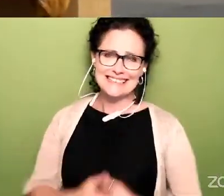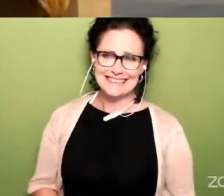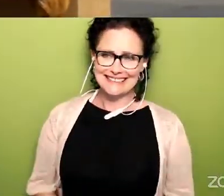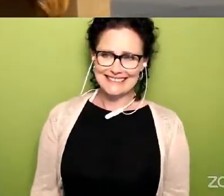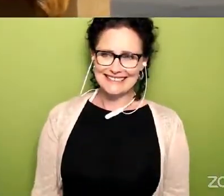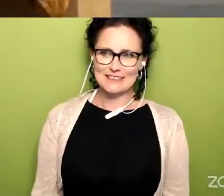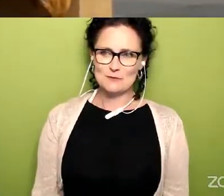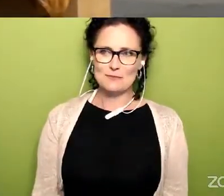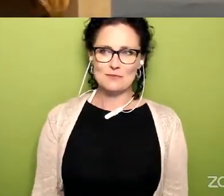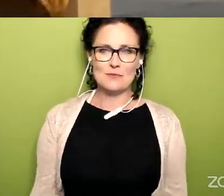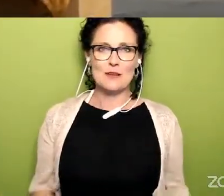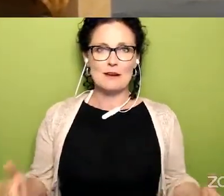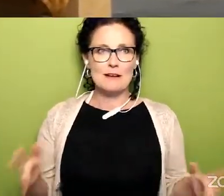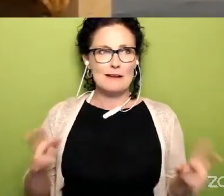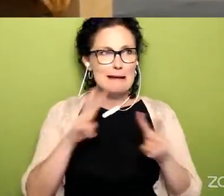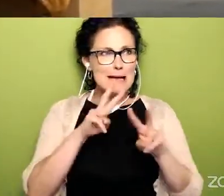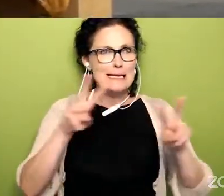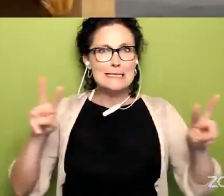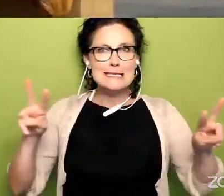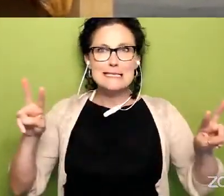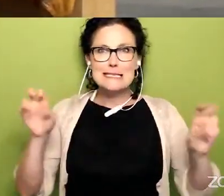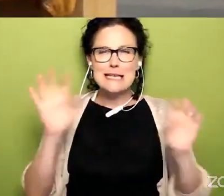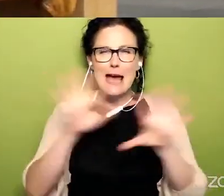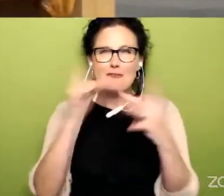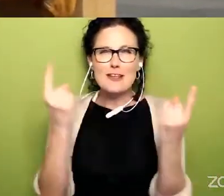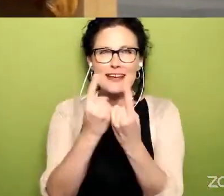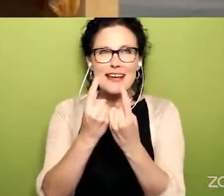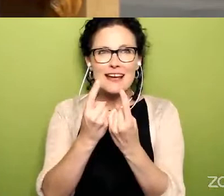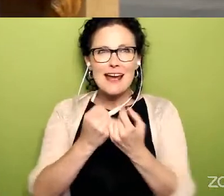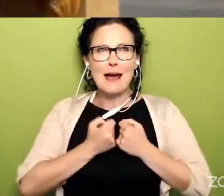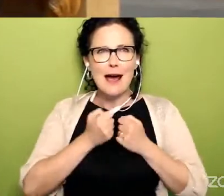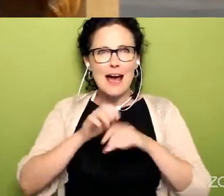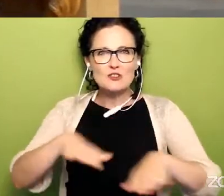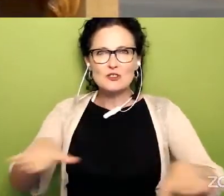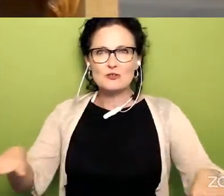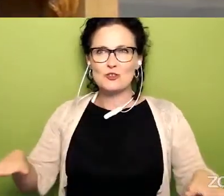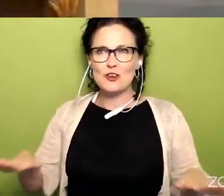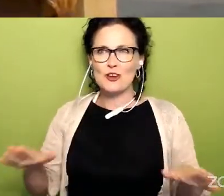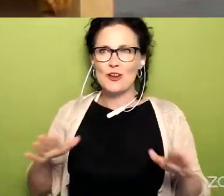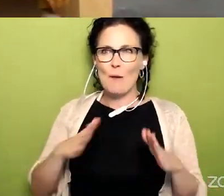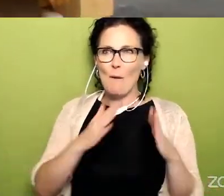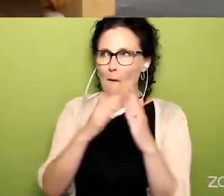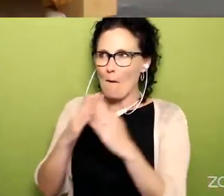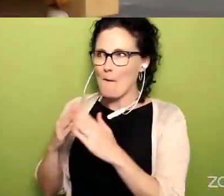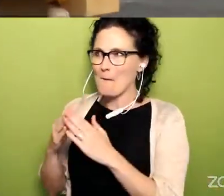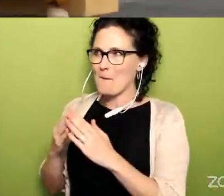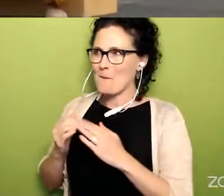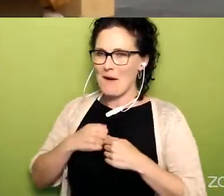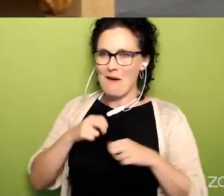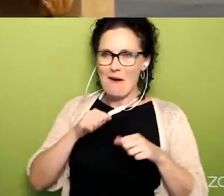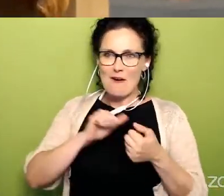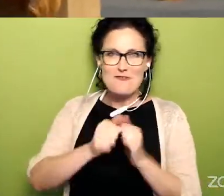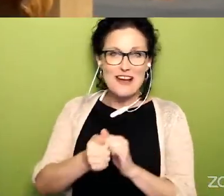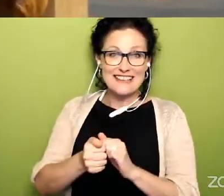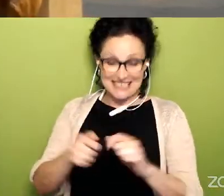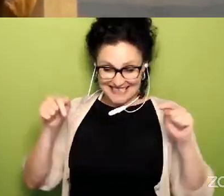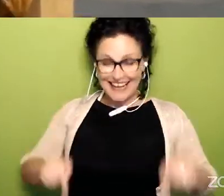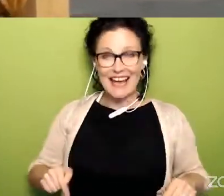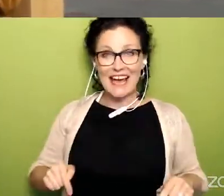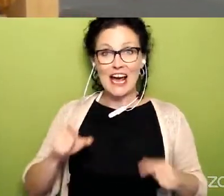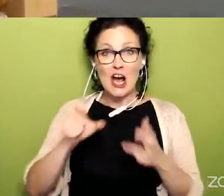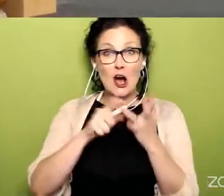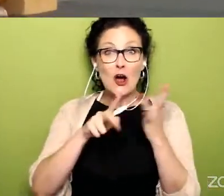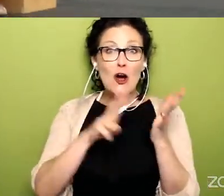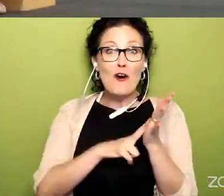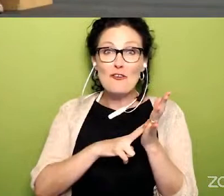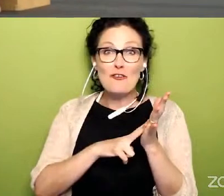Cove. I see it all. Our baby will be born here, Mandeep. And that will make it their home because it will be their country.